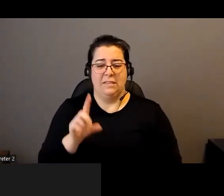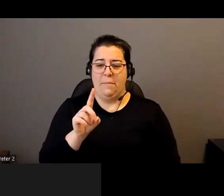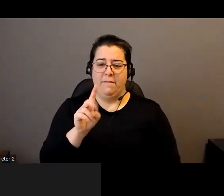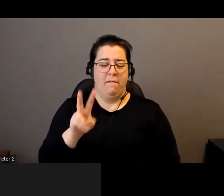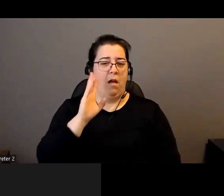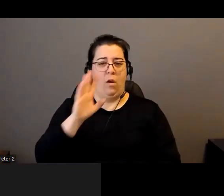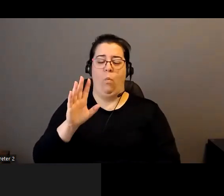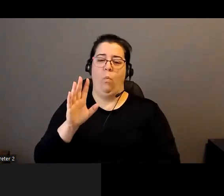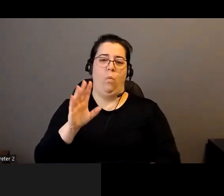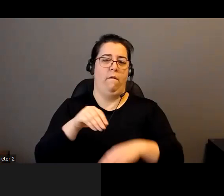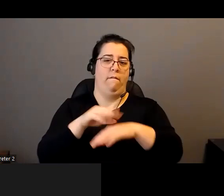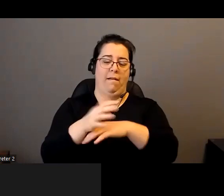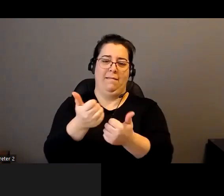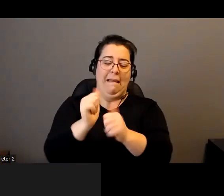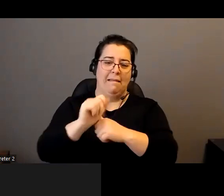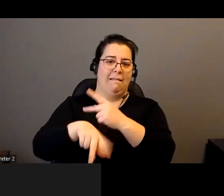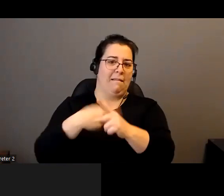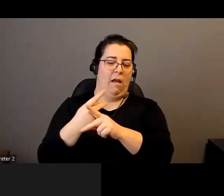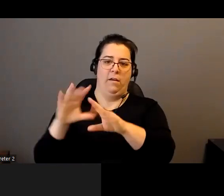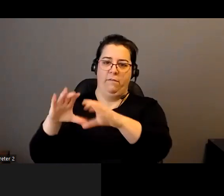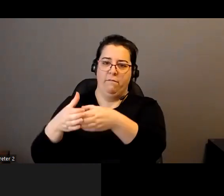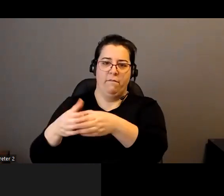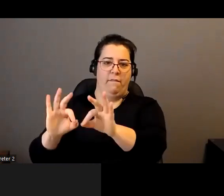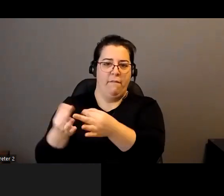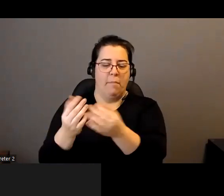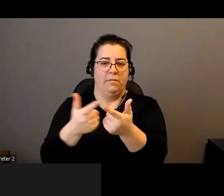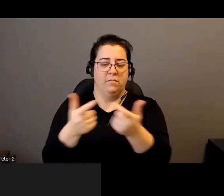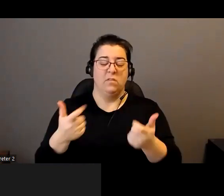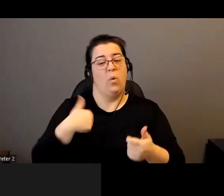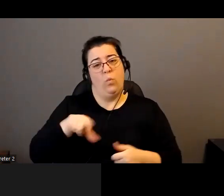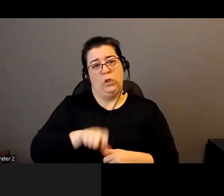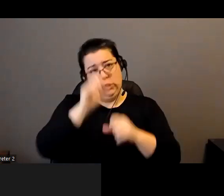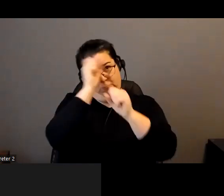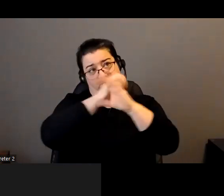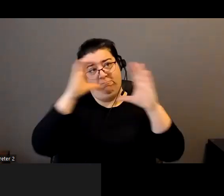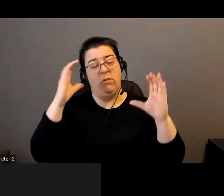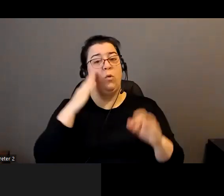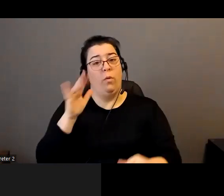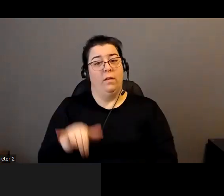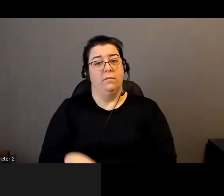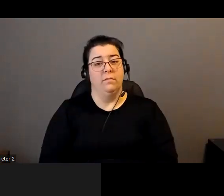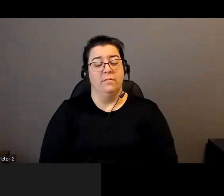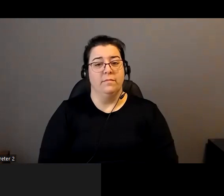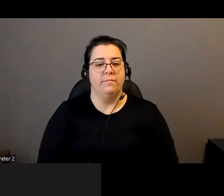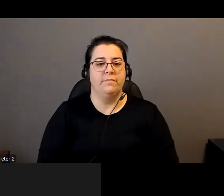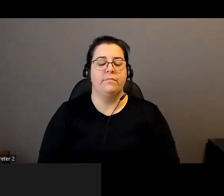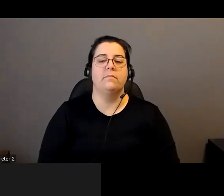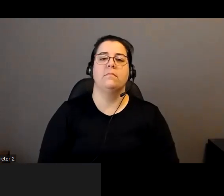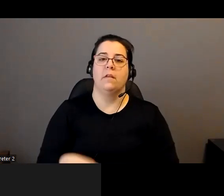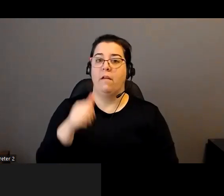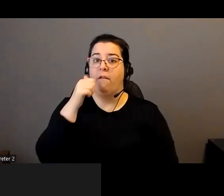we're in a good way moving forward. When we focus on